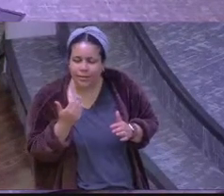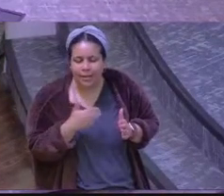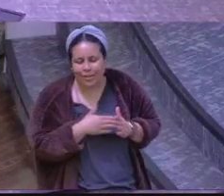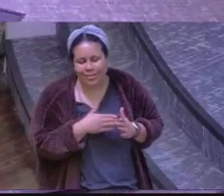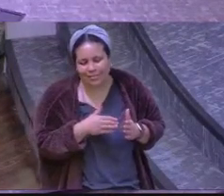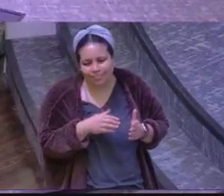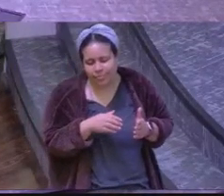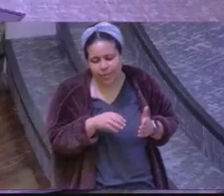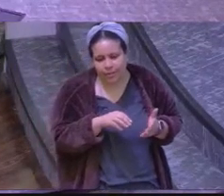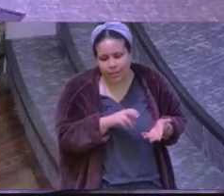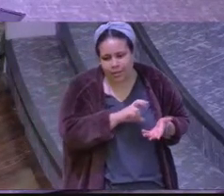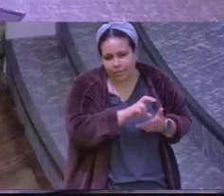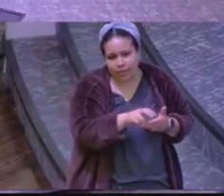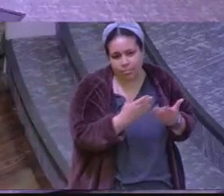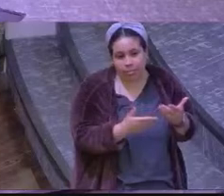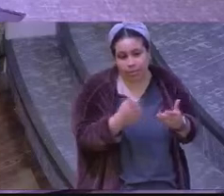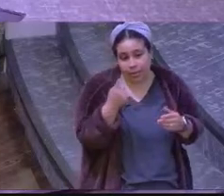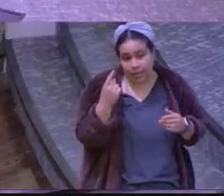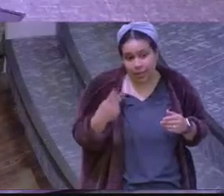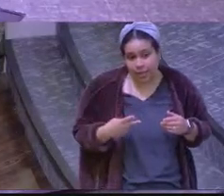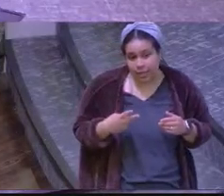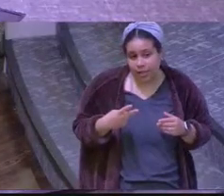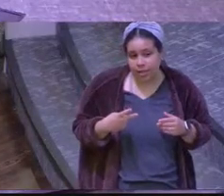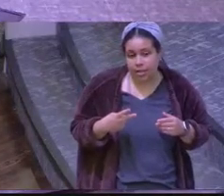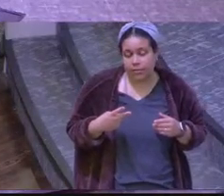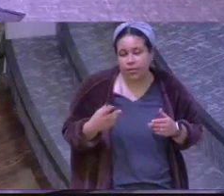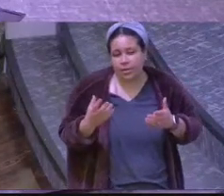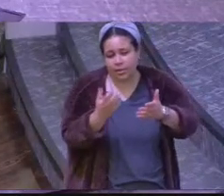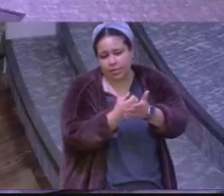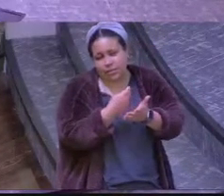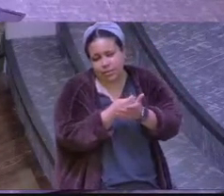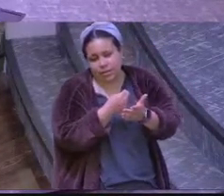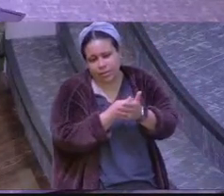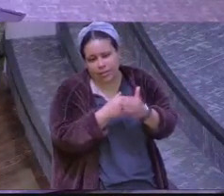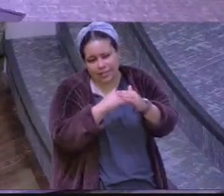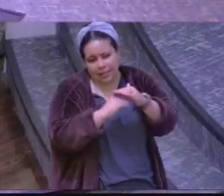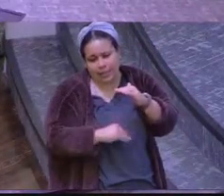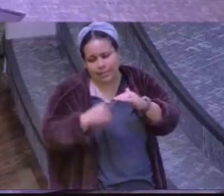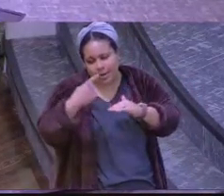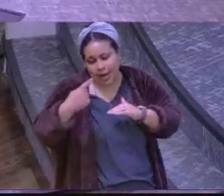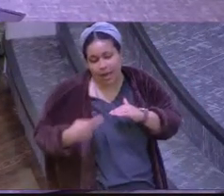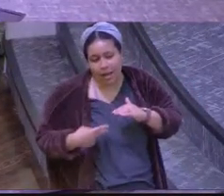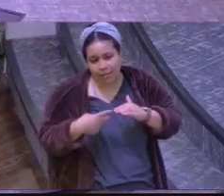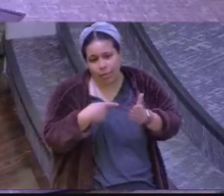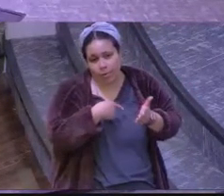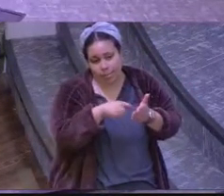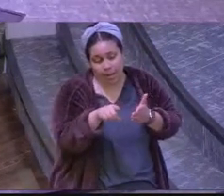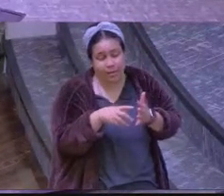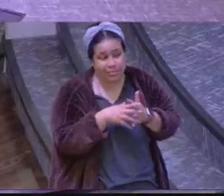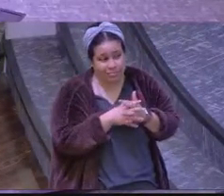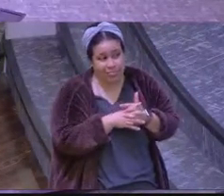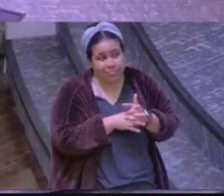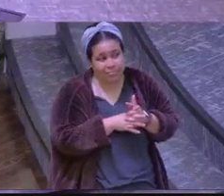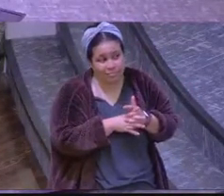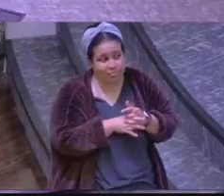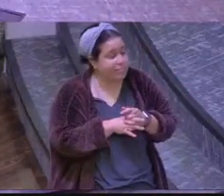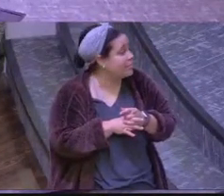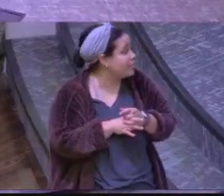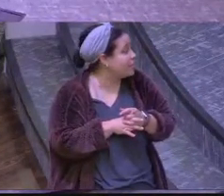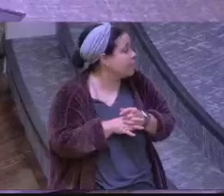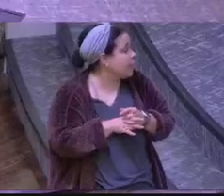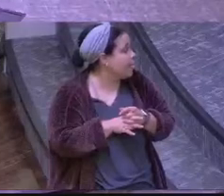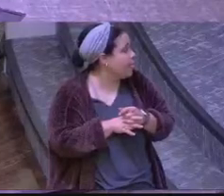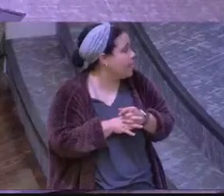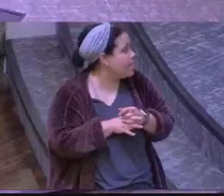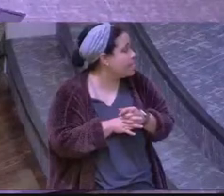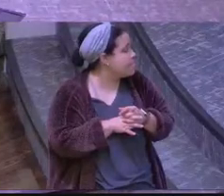lot of money. Okay. Probably about half the, with salary and benefits, it's less than half of what we pay our drivers. Sounds good. The second question